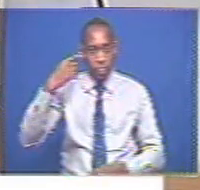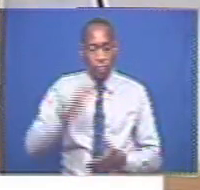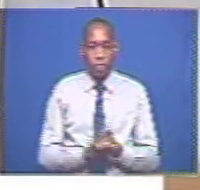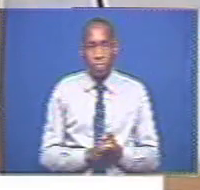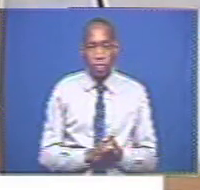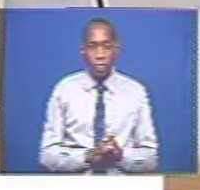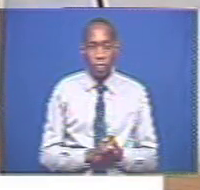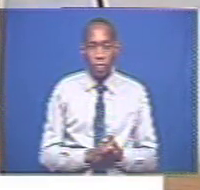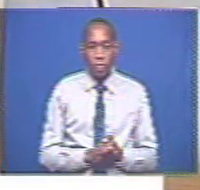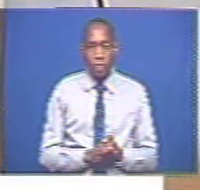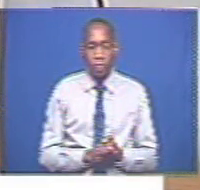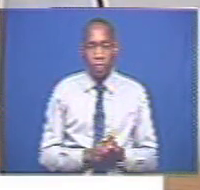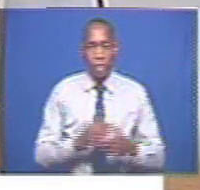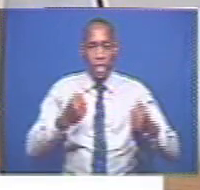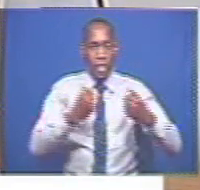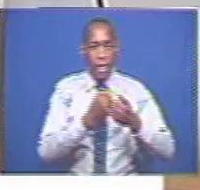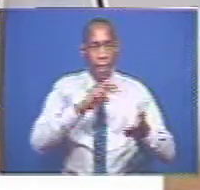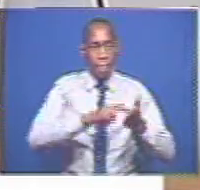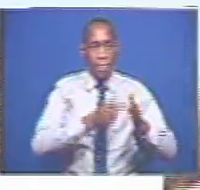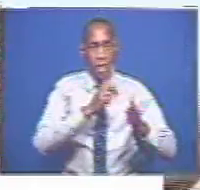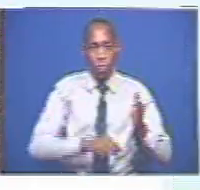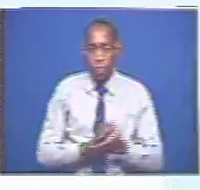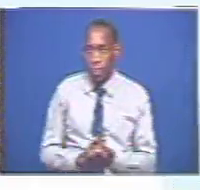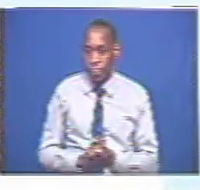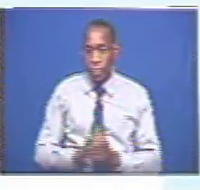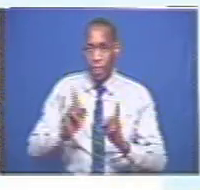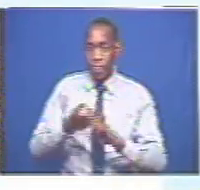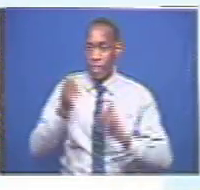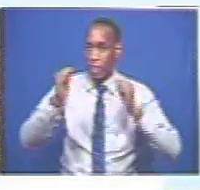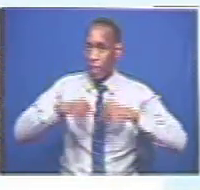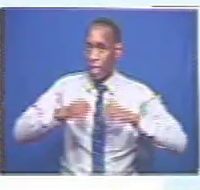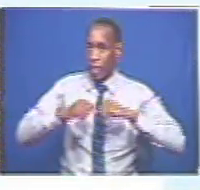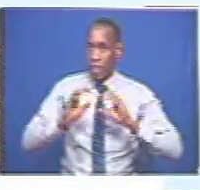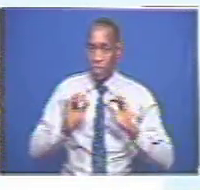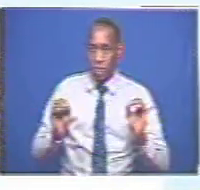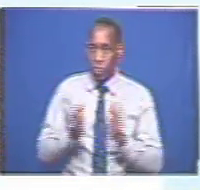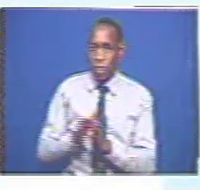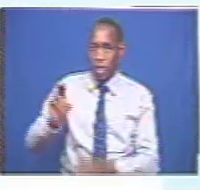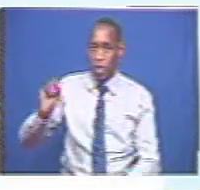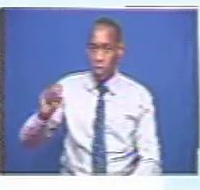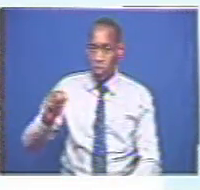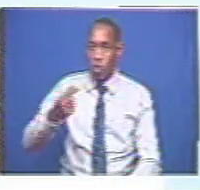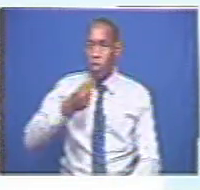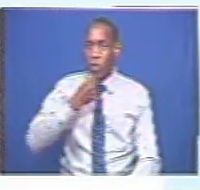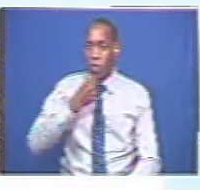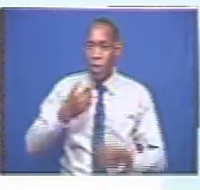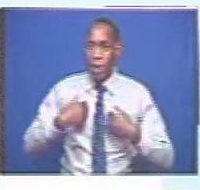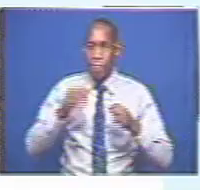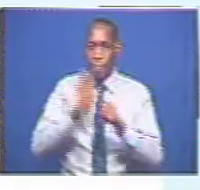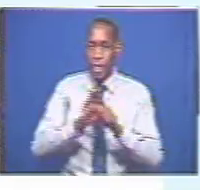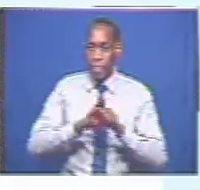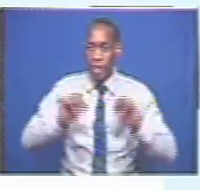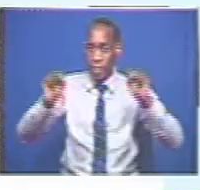for a Mashemeji derby? Well, first of all, I would like to disagree with Ronnie a little bit. Mahia, I think, has the largest fan base